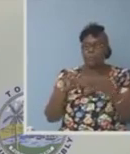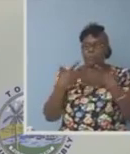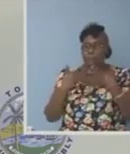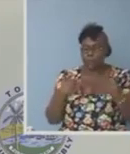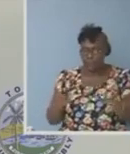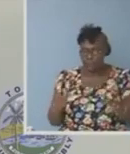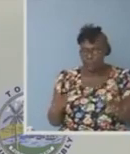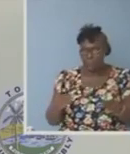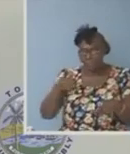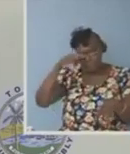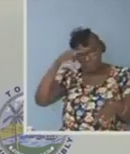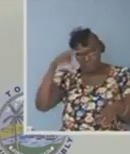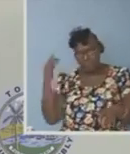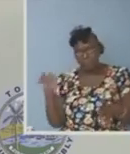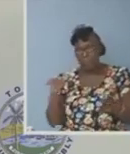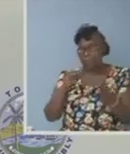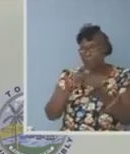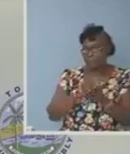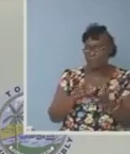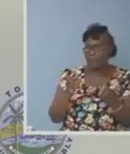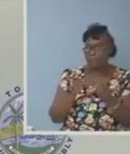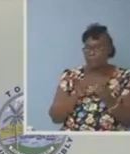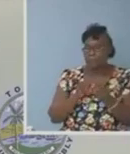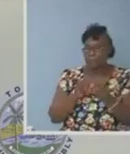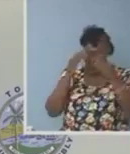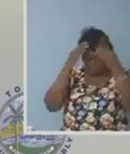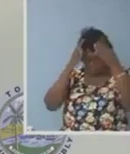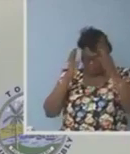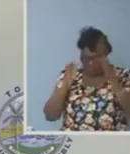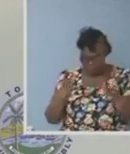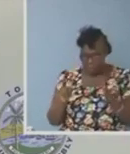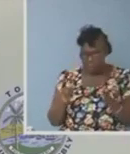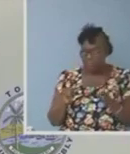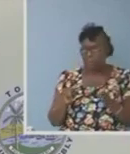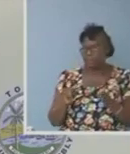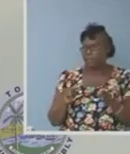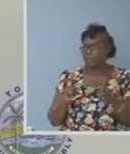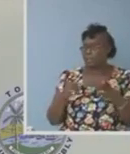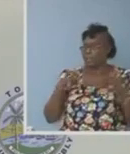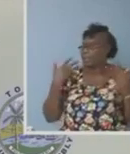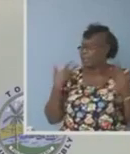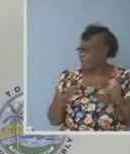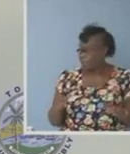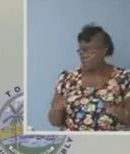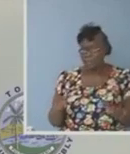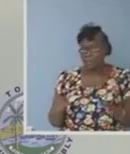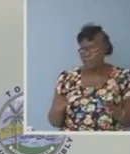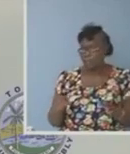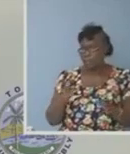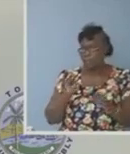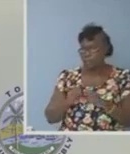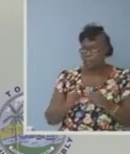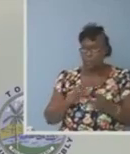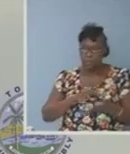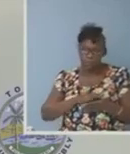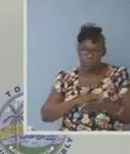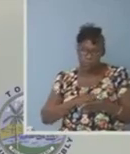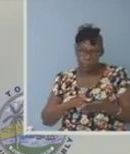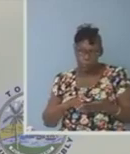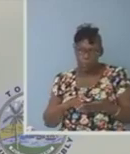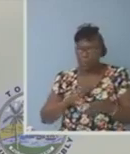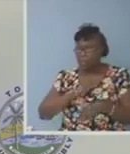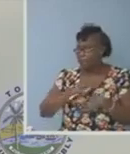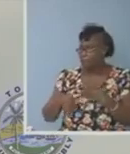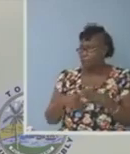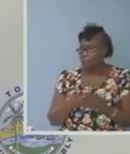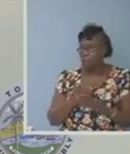And as a result, most of the teaching in this term have already taken place. The students at all levels